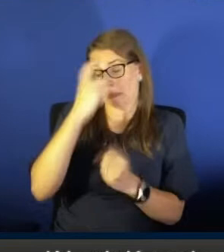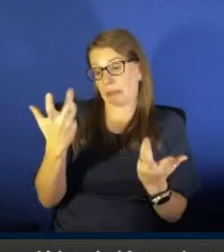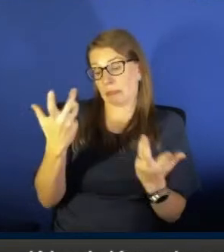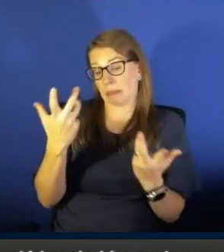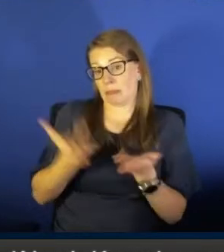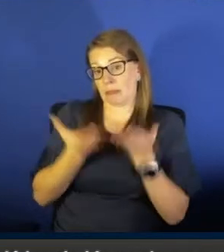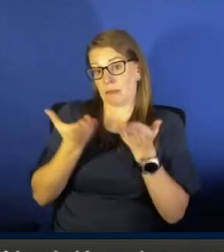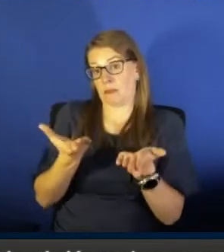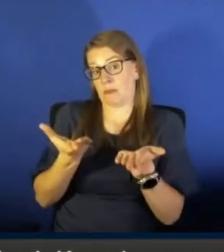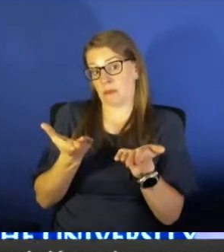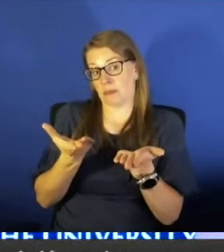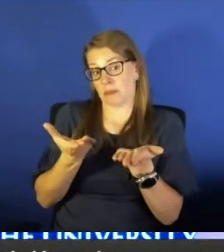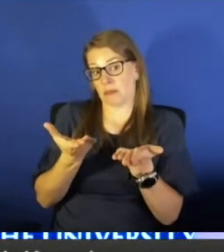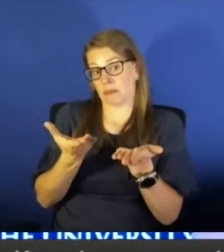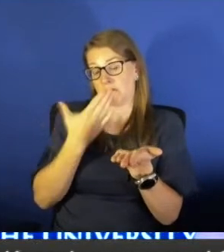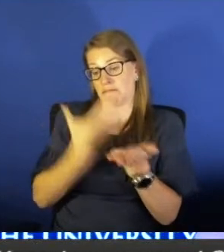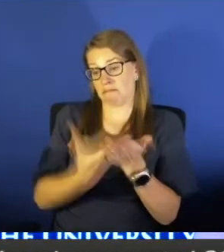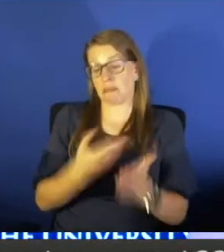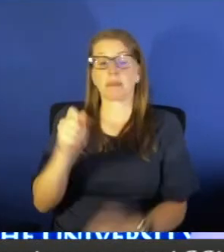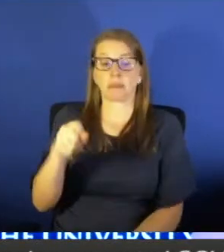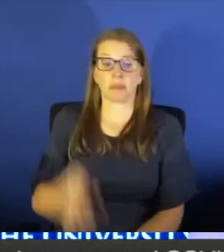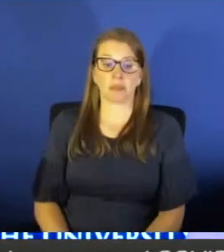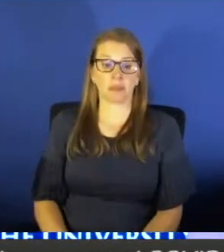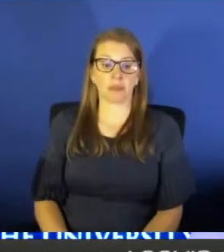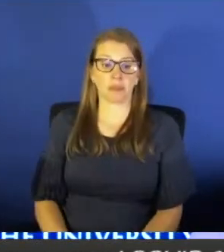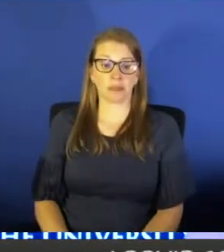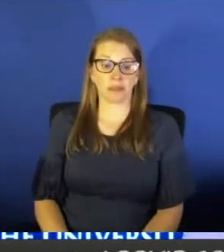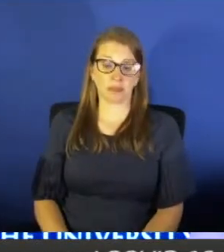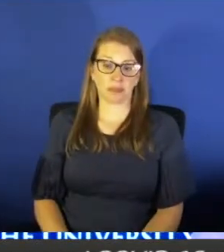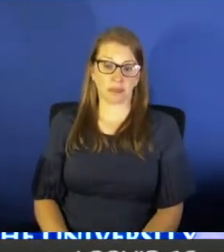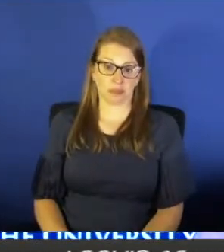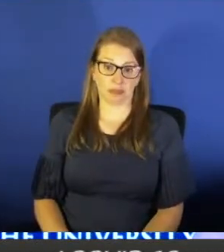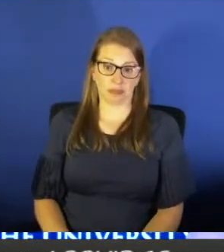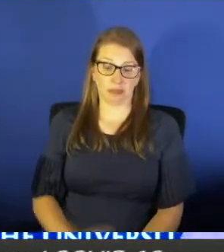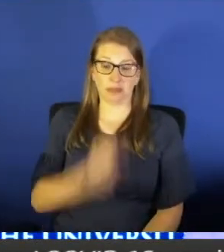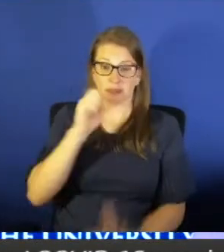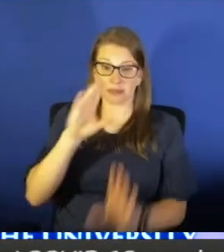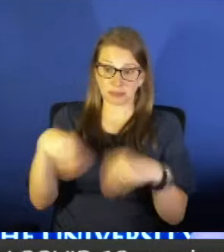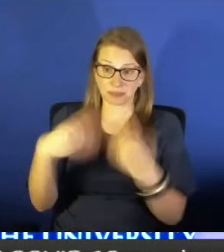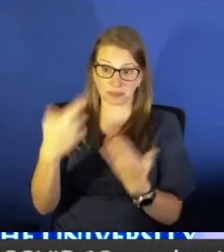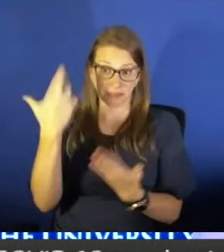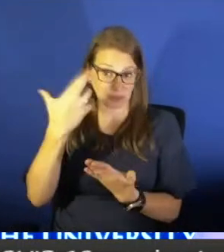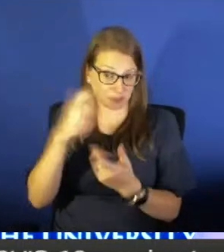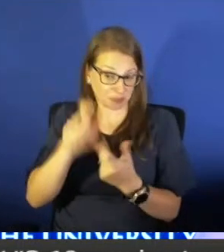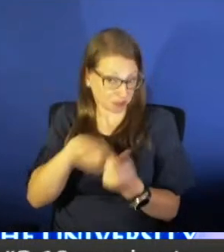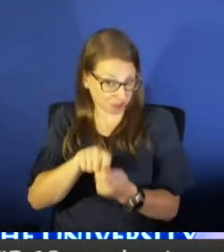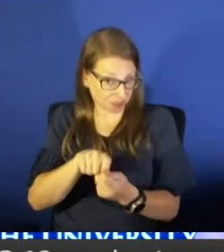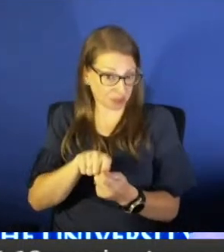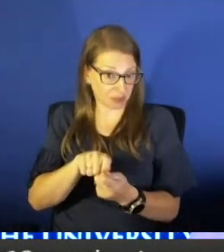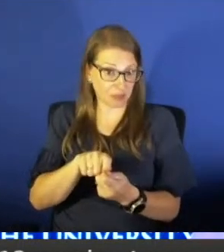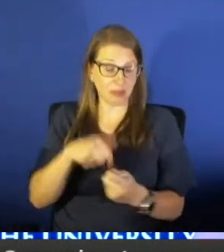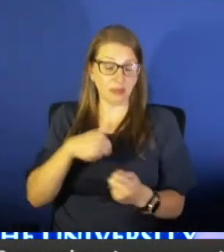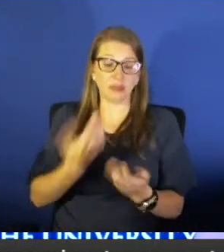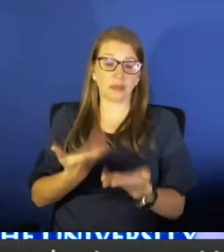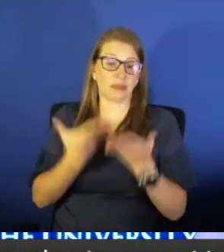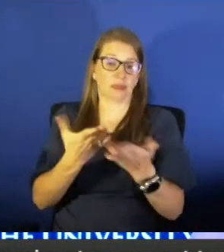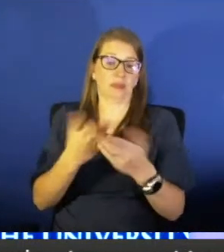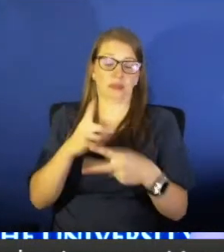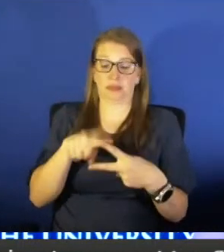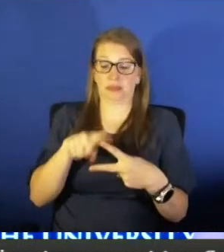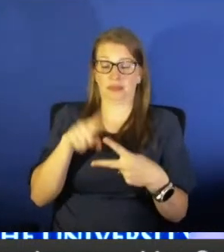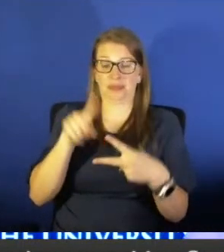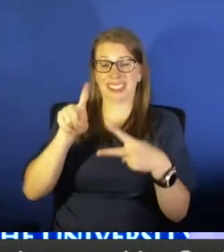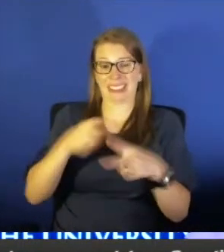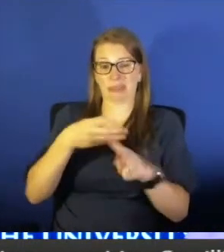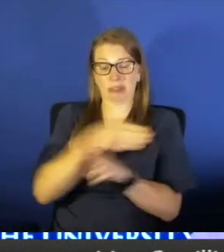say? Yeah, they don't really give specific reasons. So here's what I'm proposing is, number one, you want to test before you